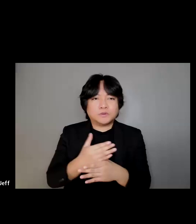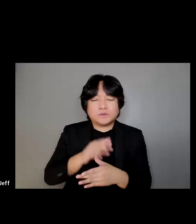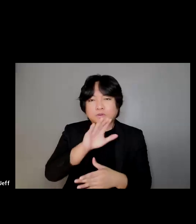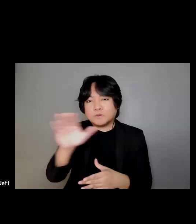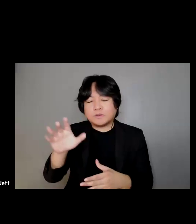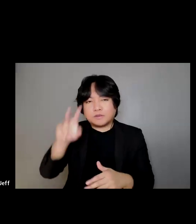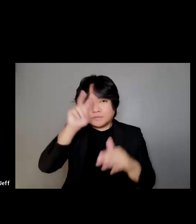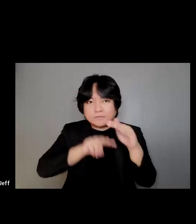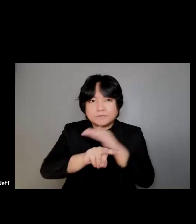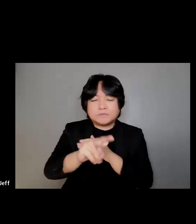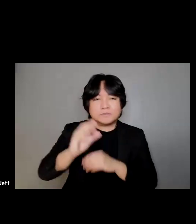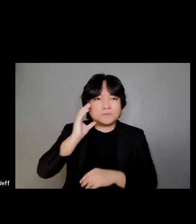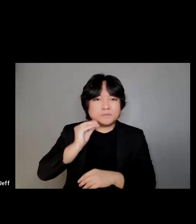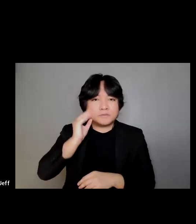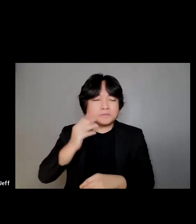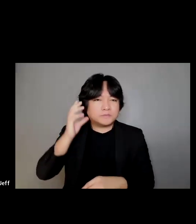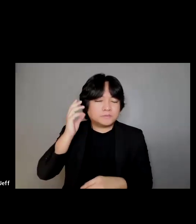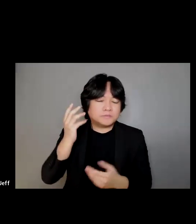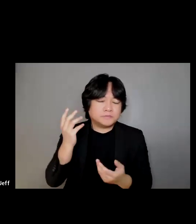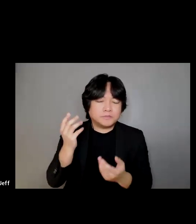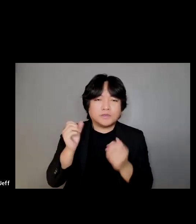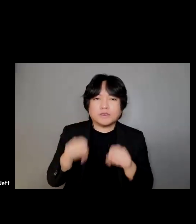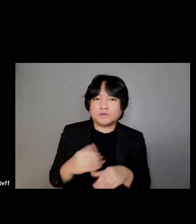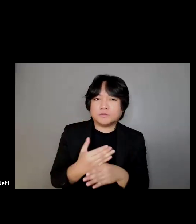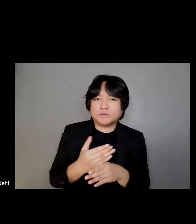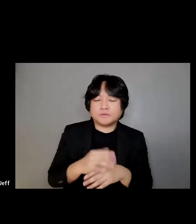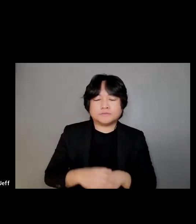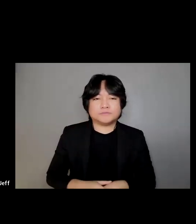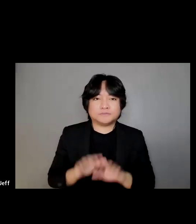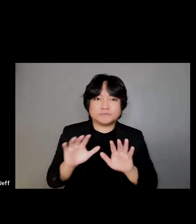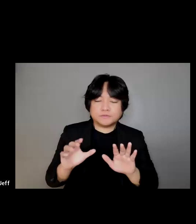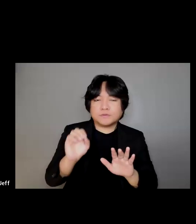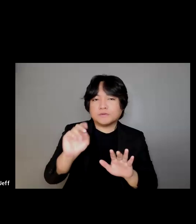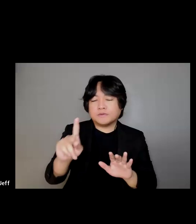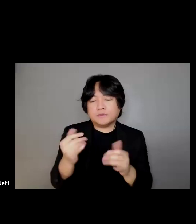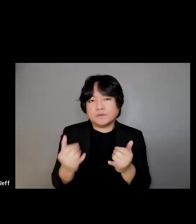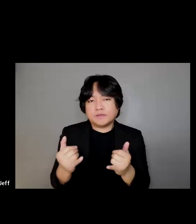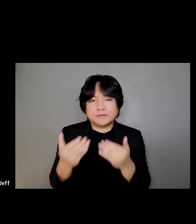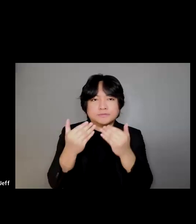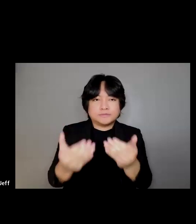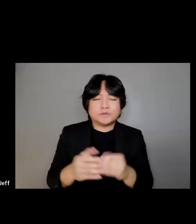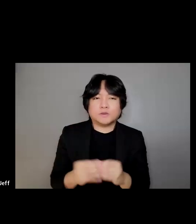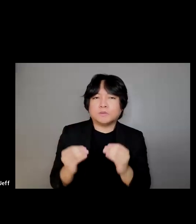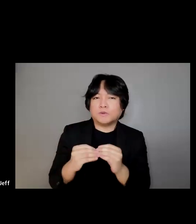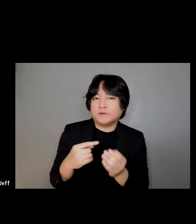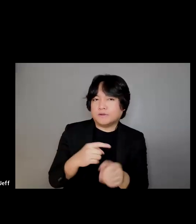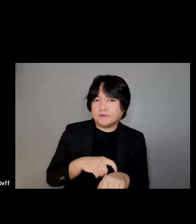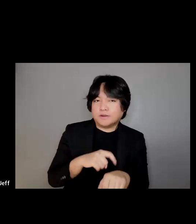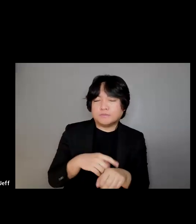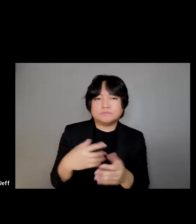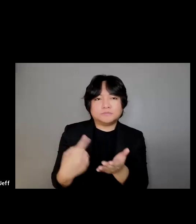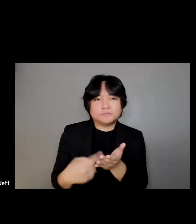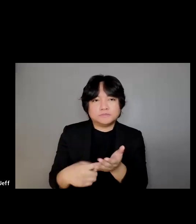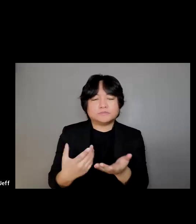and your perspectives and experiences. So let's just get into it so that we have more time for discussion and questions